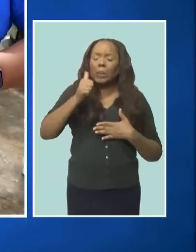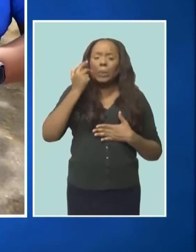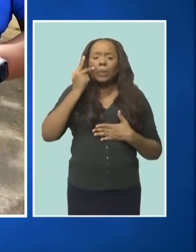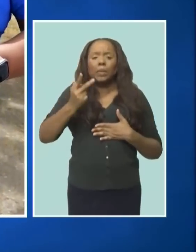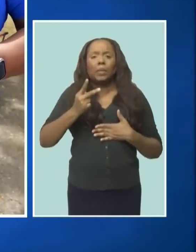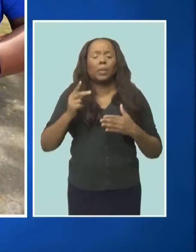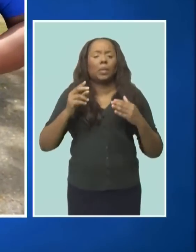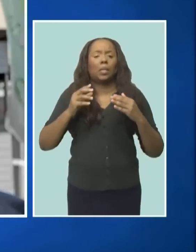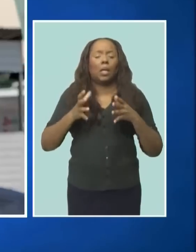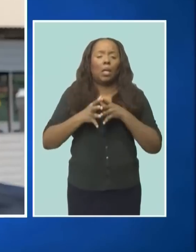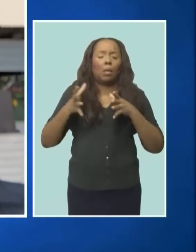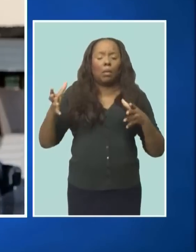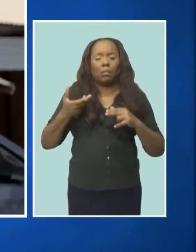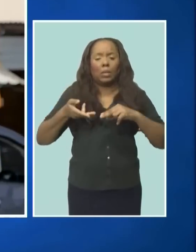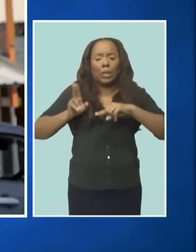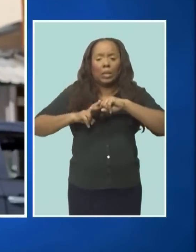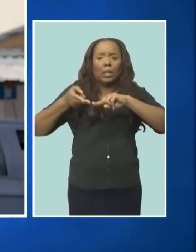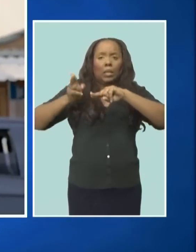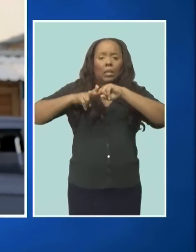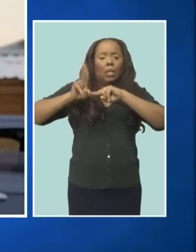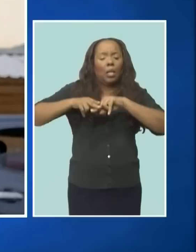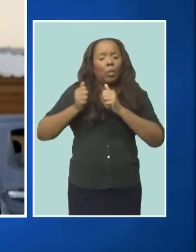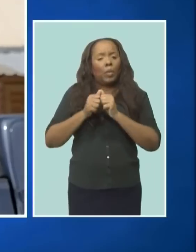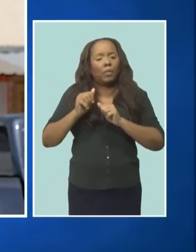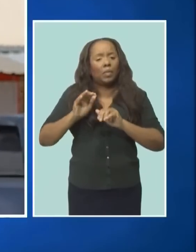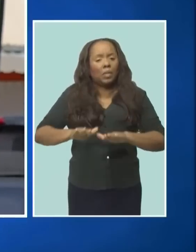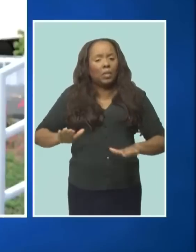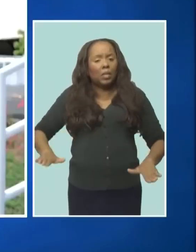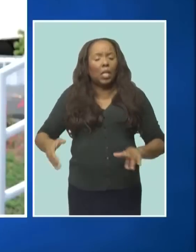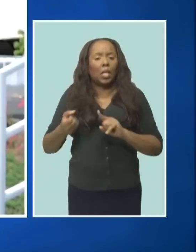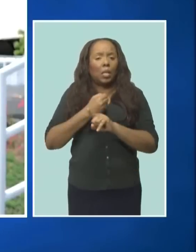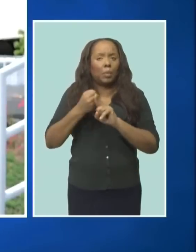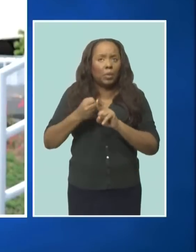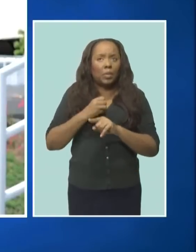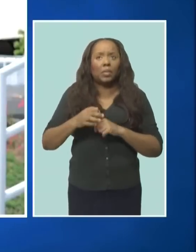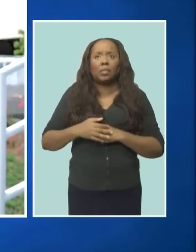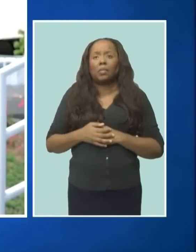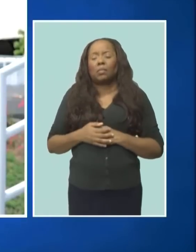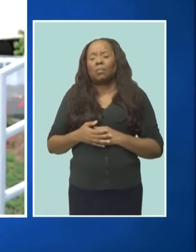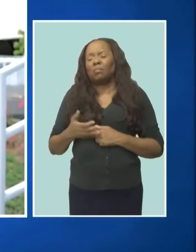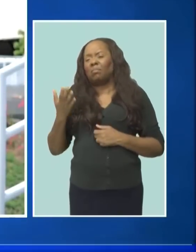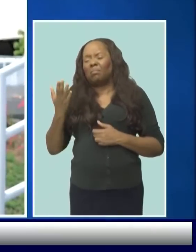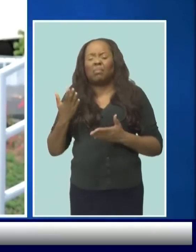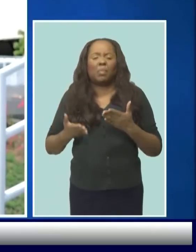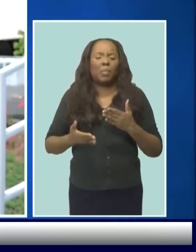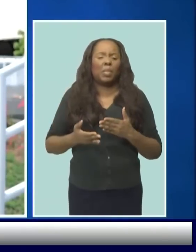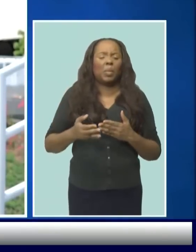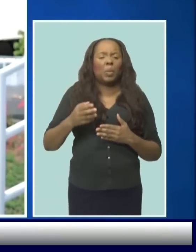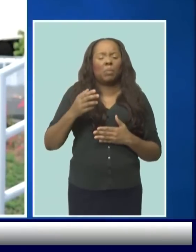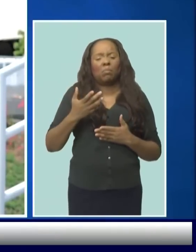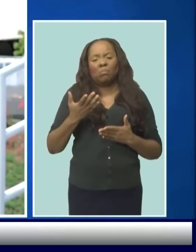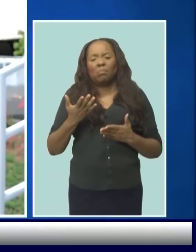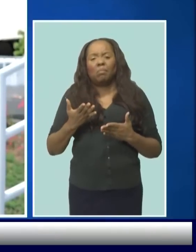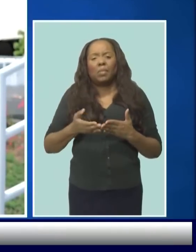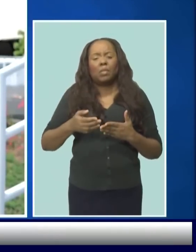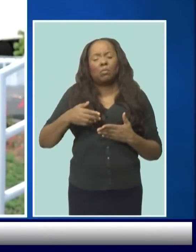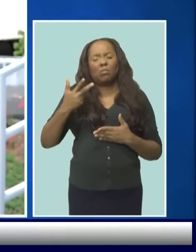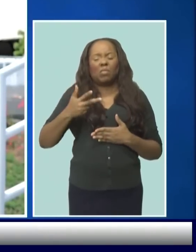increases in child abuse cases. Like by a 1 or 2 every year. For the last 3 to 4 years, we've been